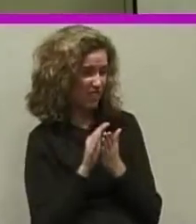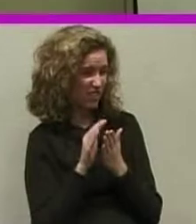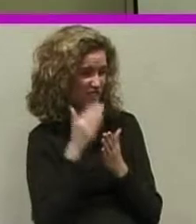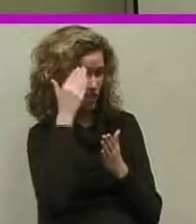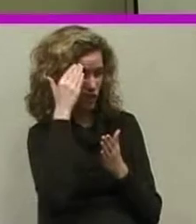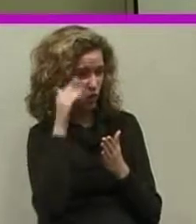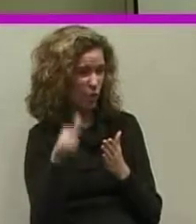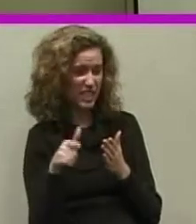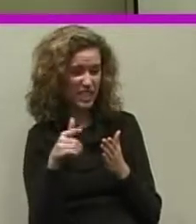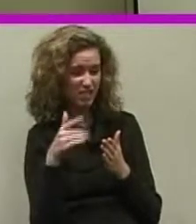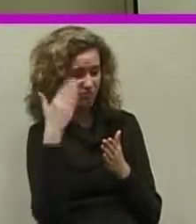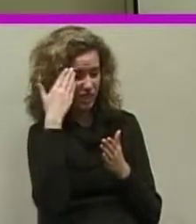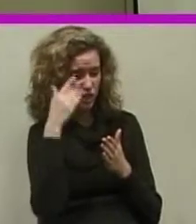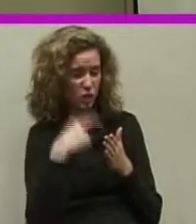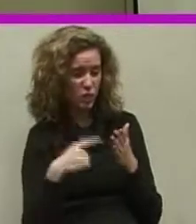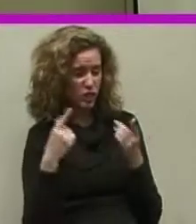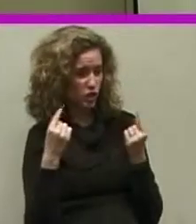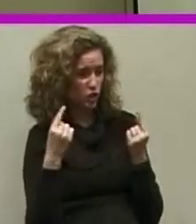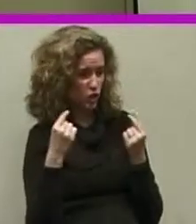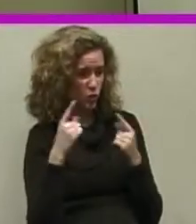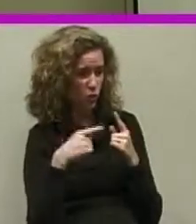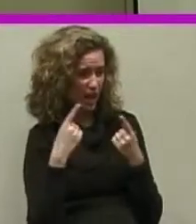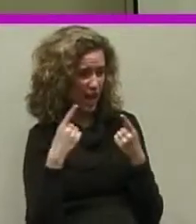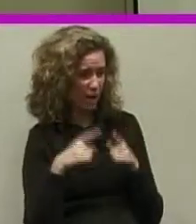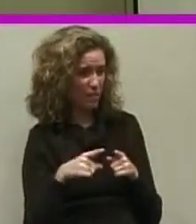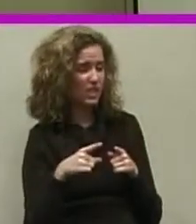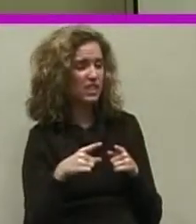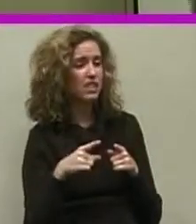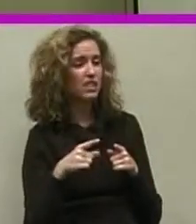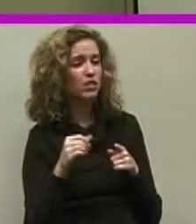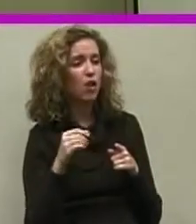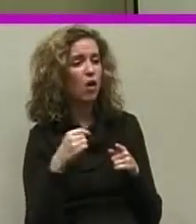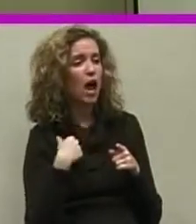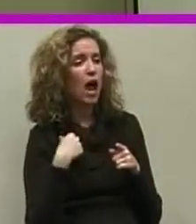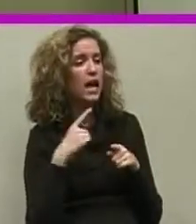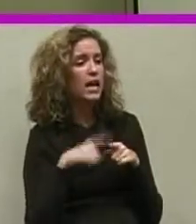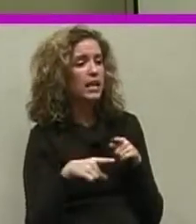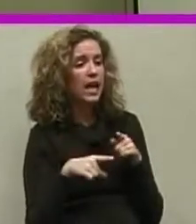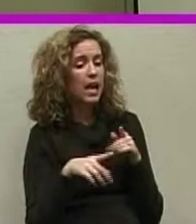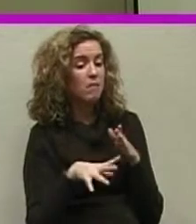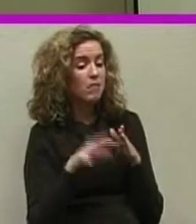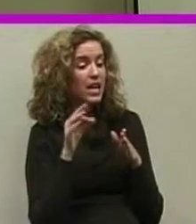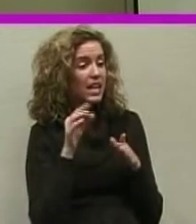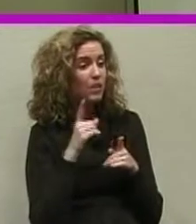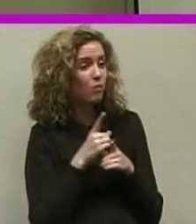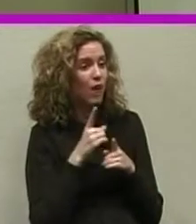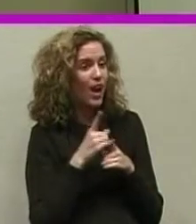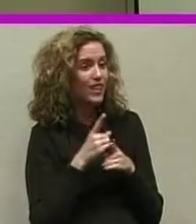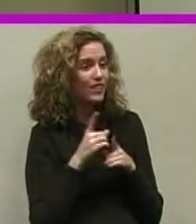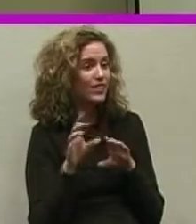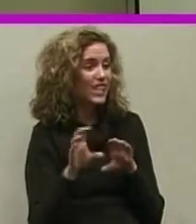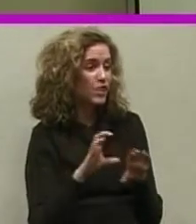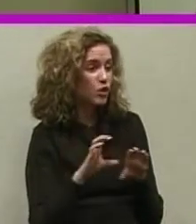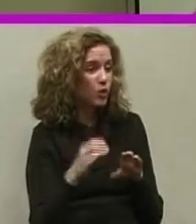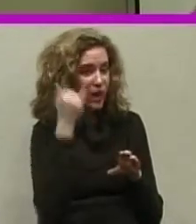things happen. That's an important thing to know in the front end. I can't pick the right thing to do if I don't have the idea of what to do. Okay?